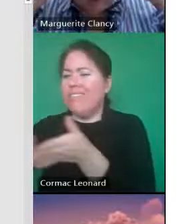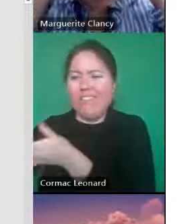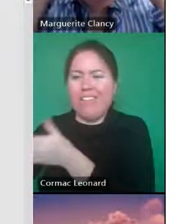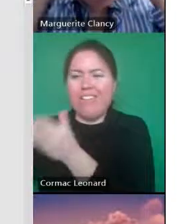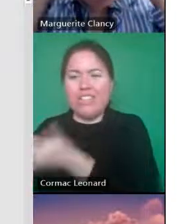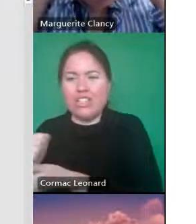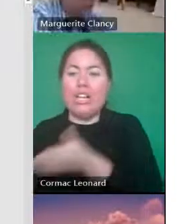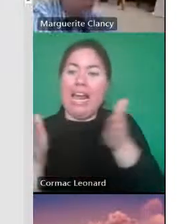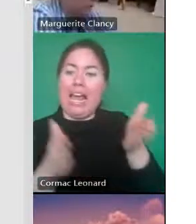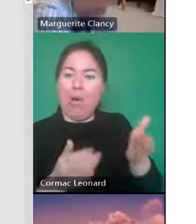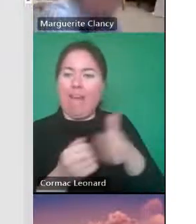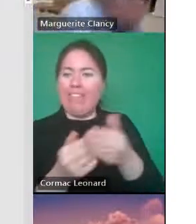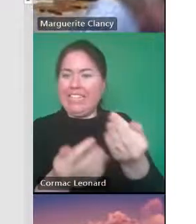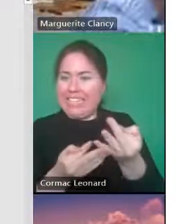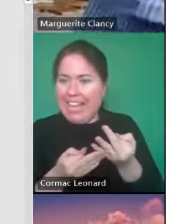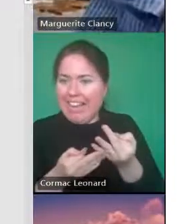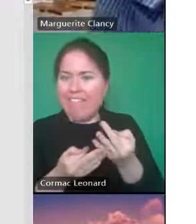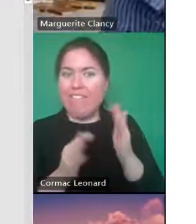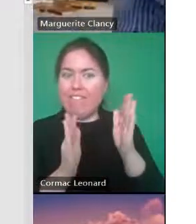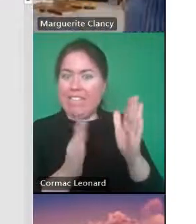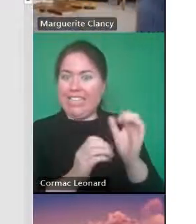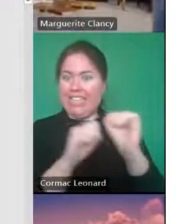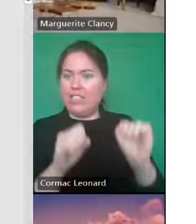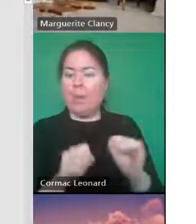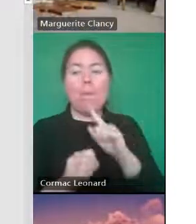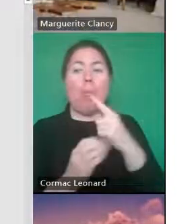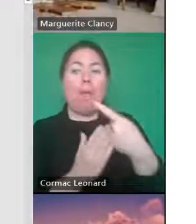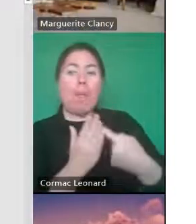So we're not changing policy here.